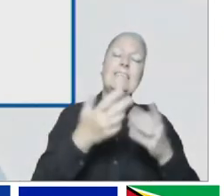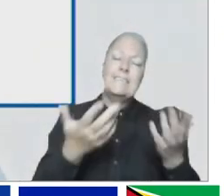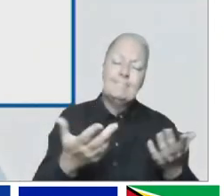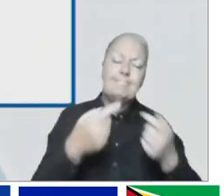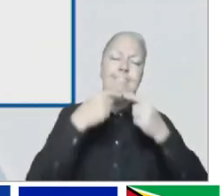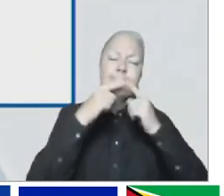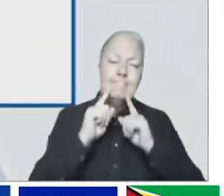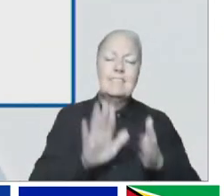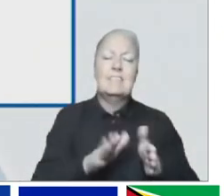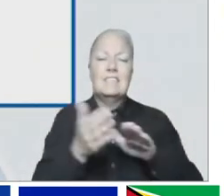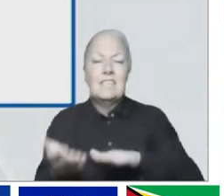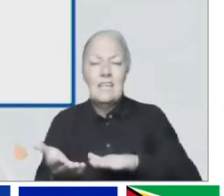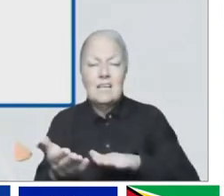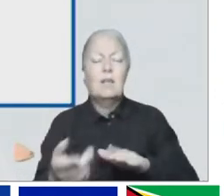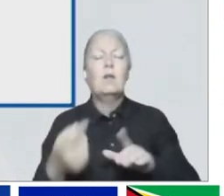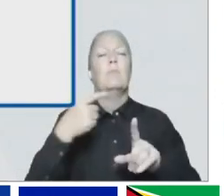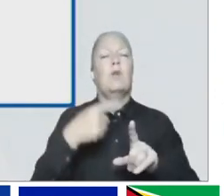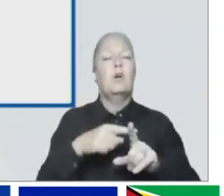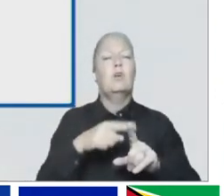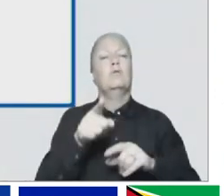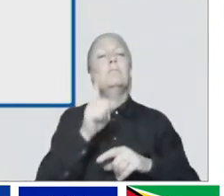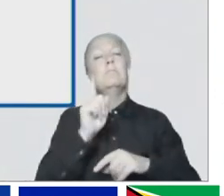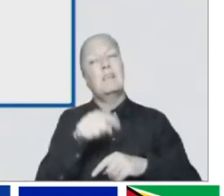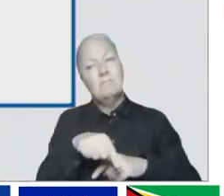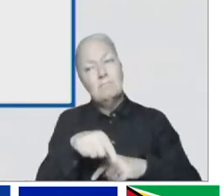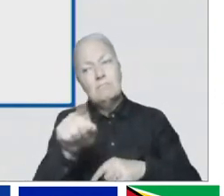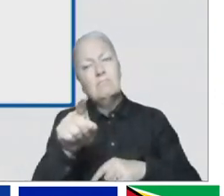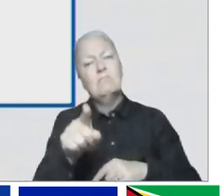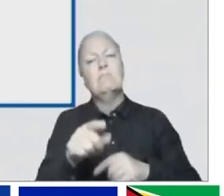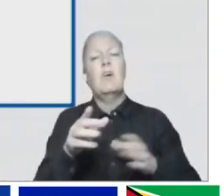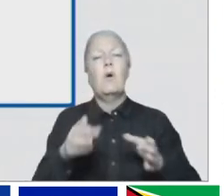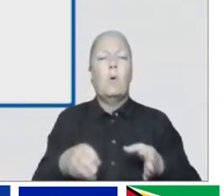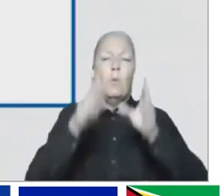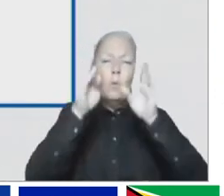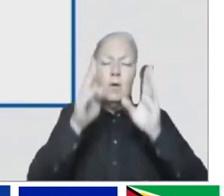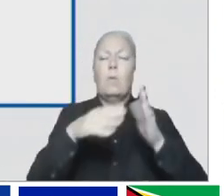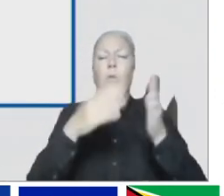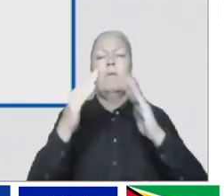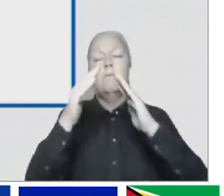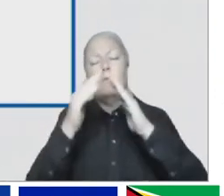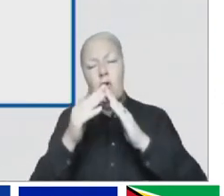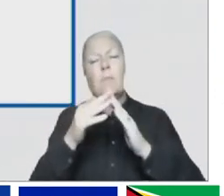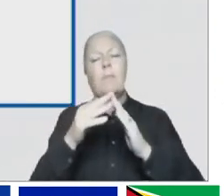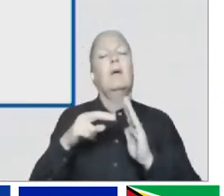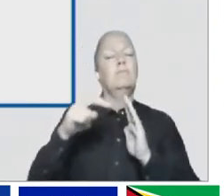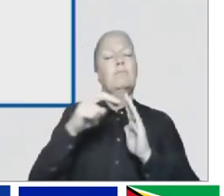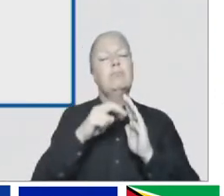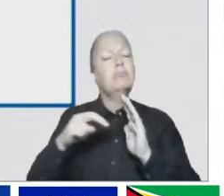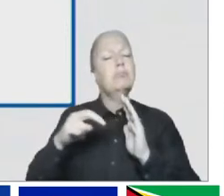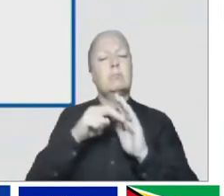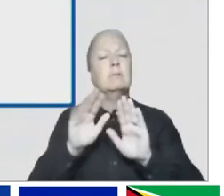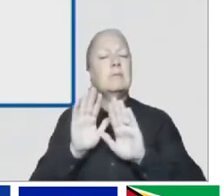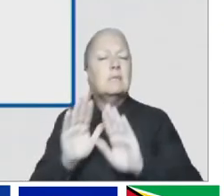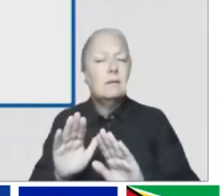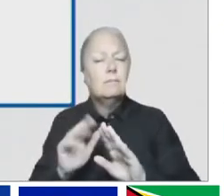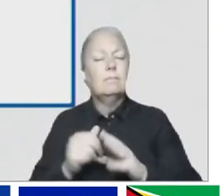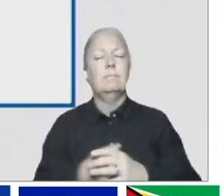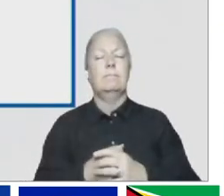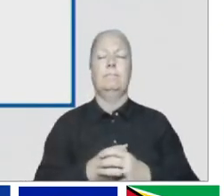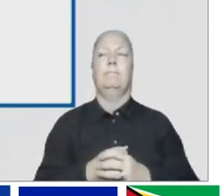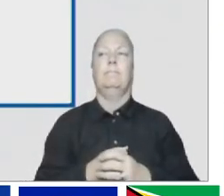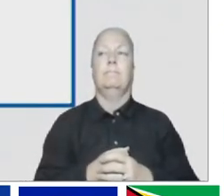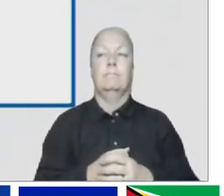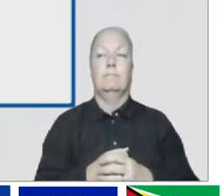facilities. So quite a bit of information through our GIS system. We provided